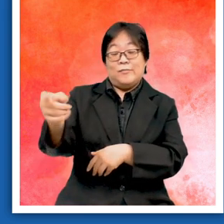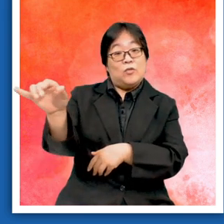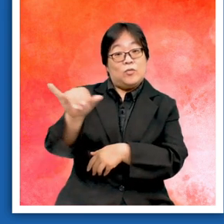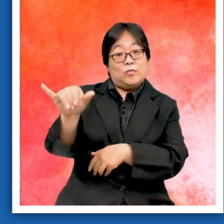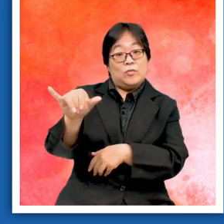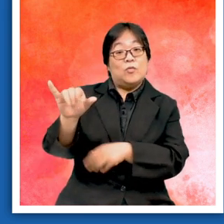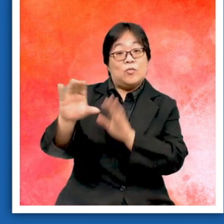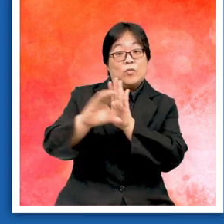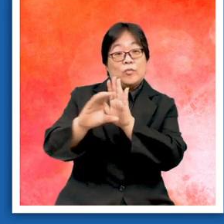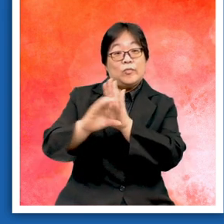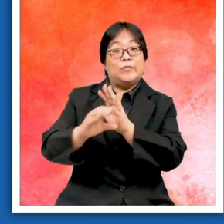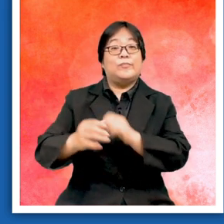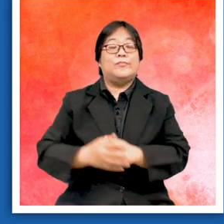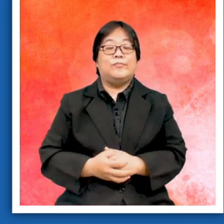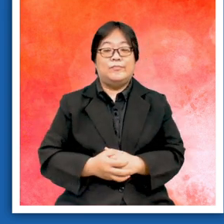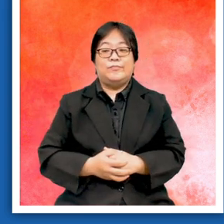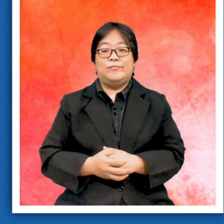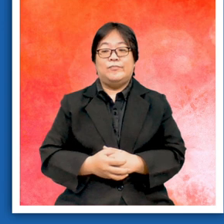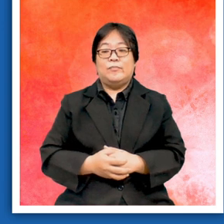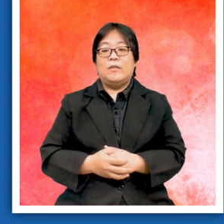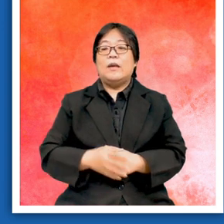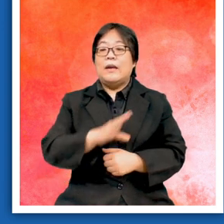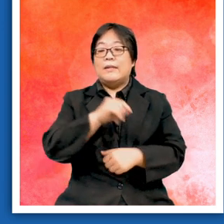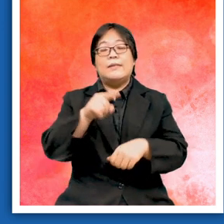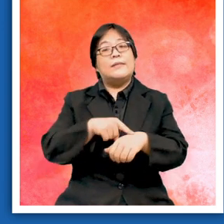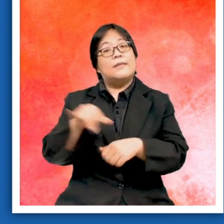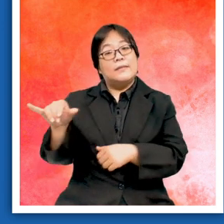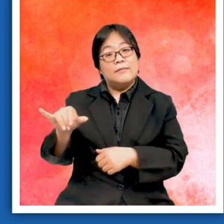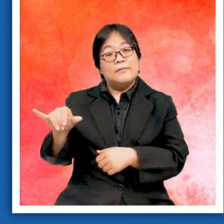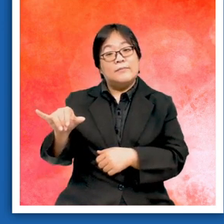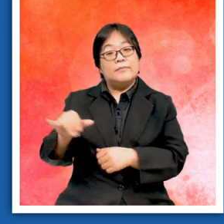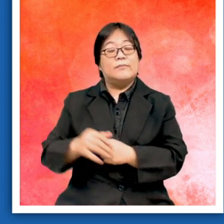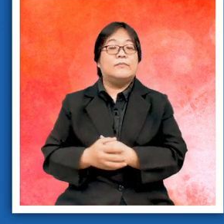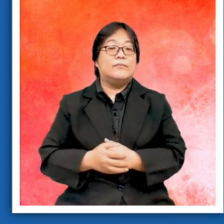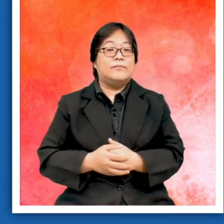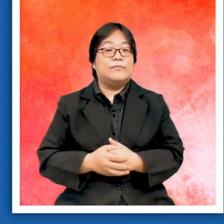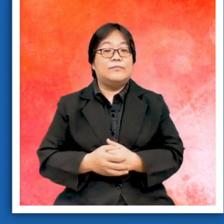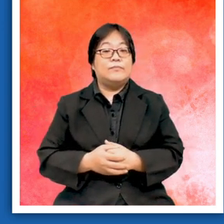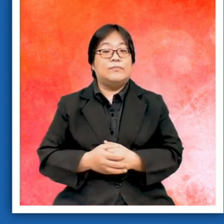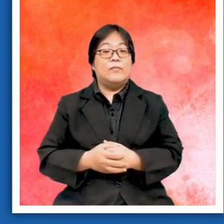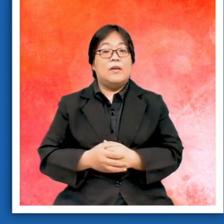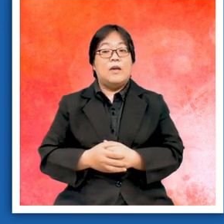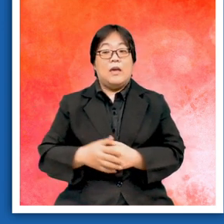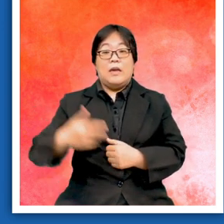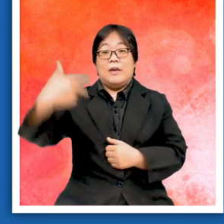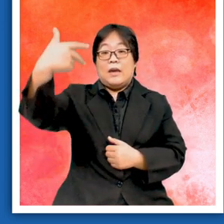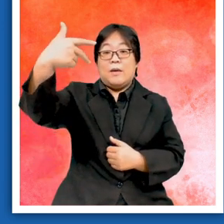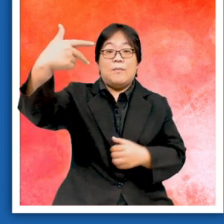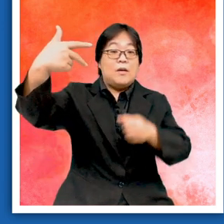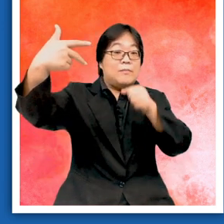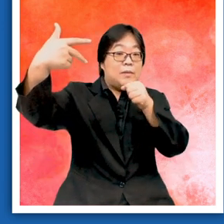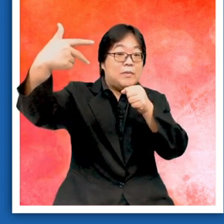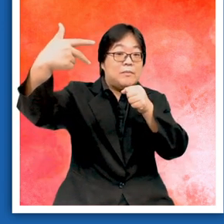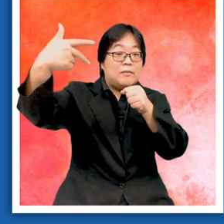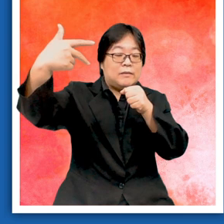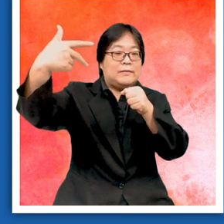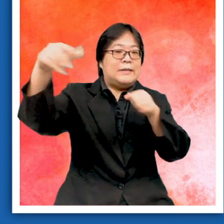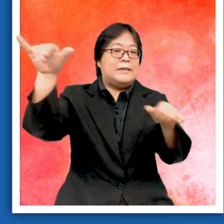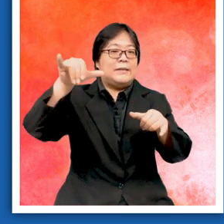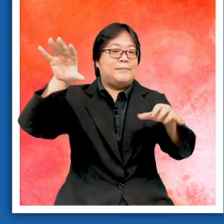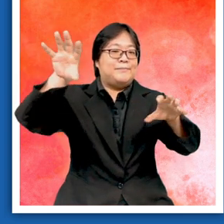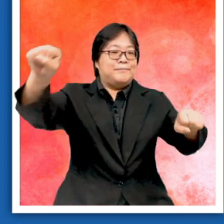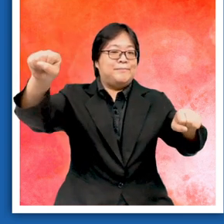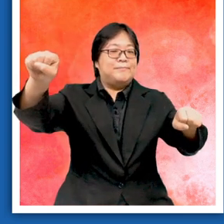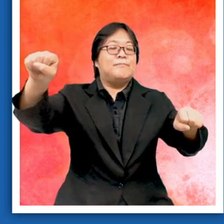lockdown browser. And at the same time, the camera and mic will be used to capture